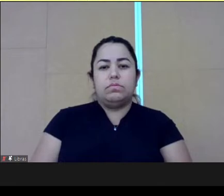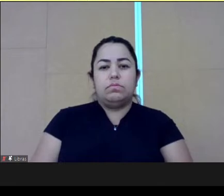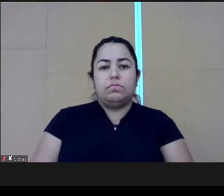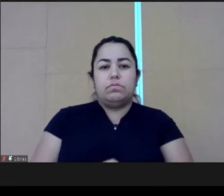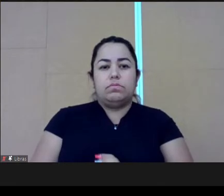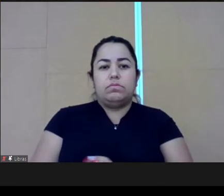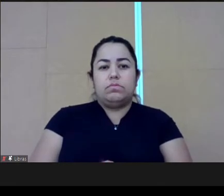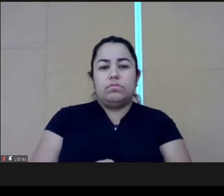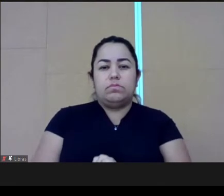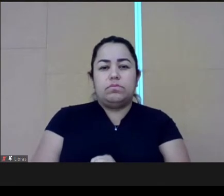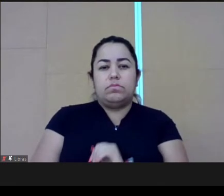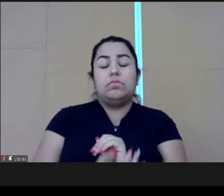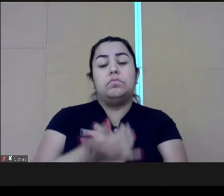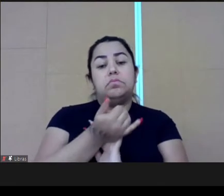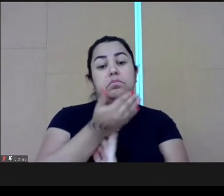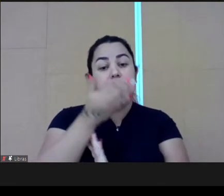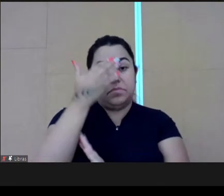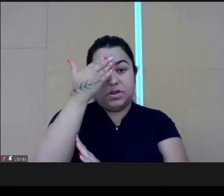Thank you.